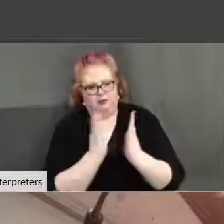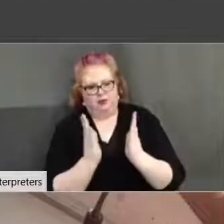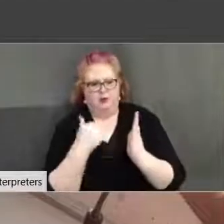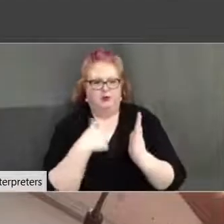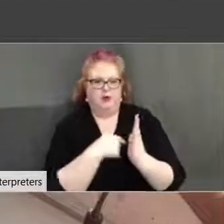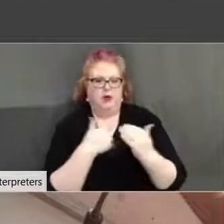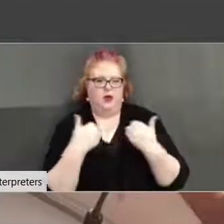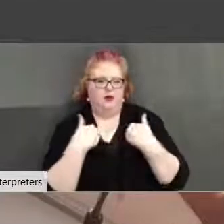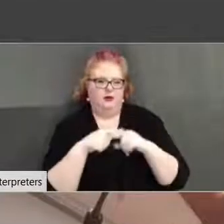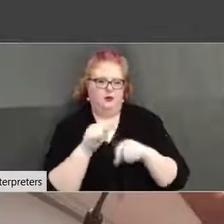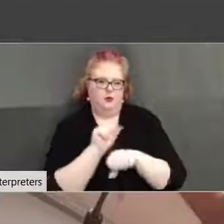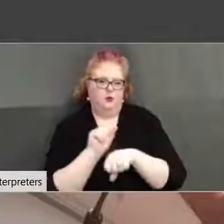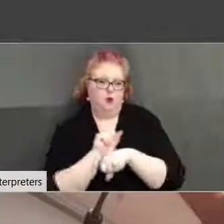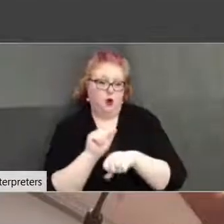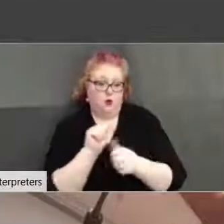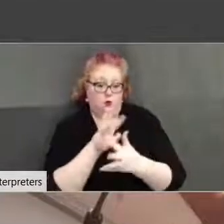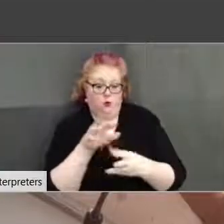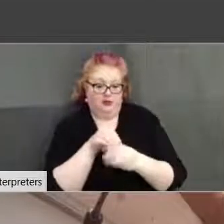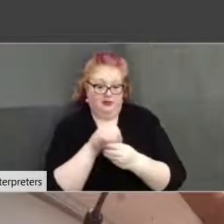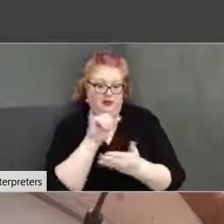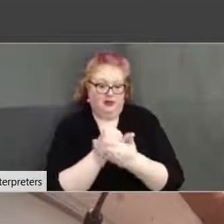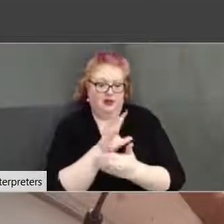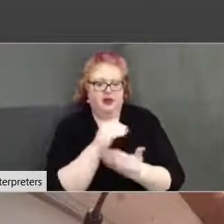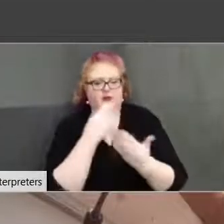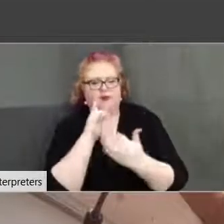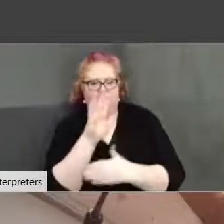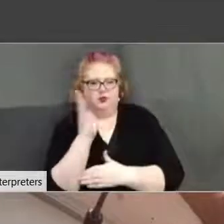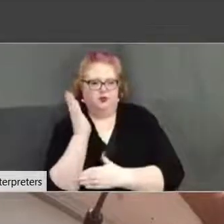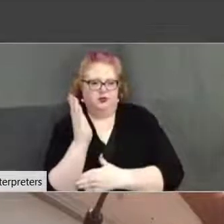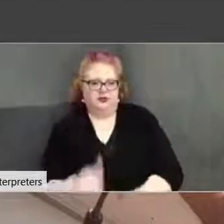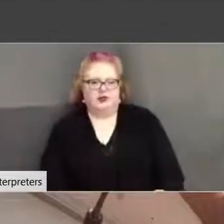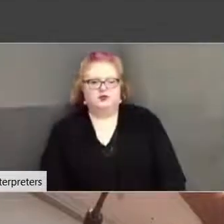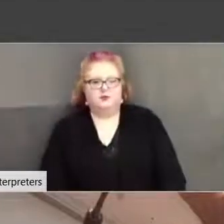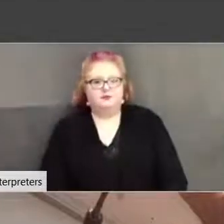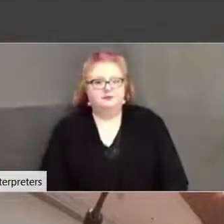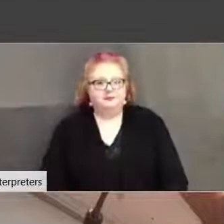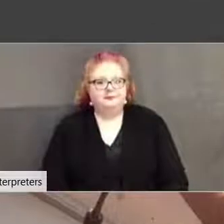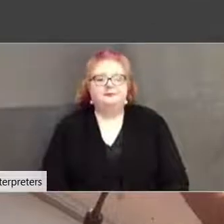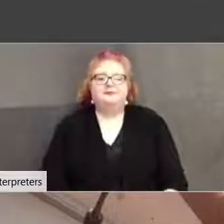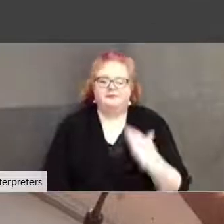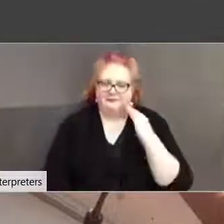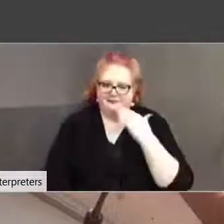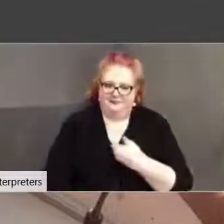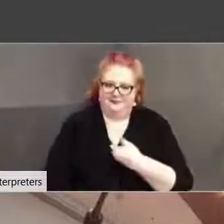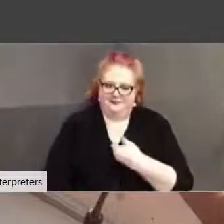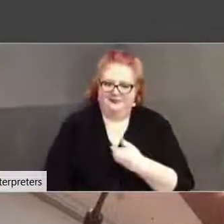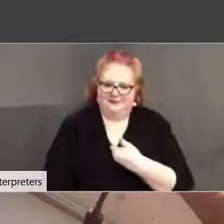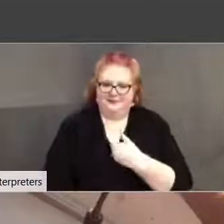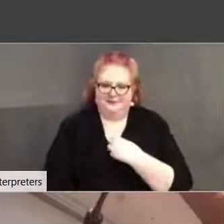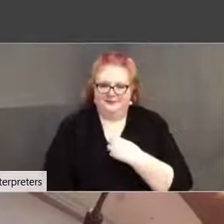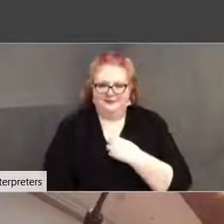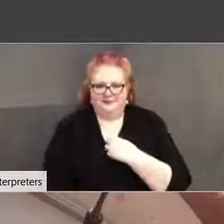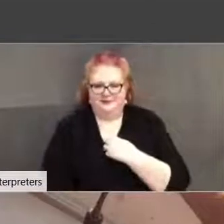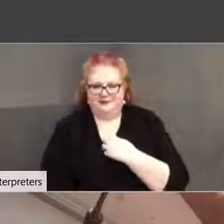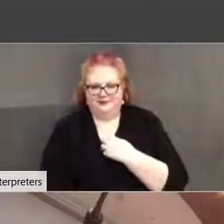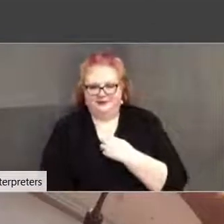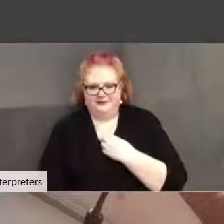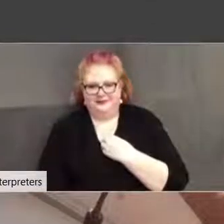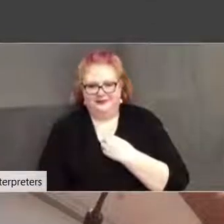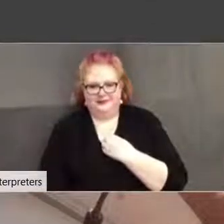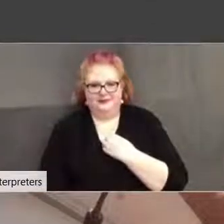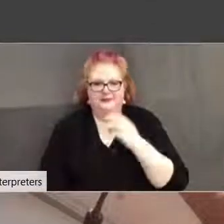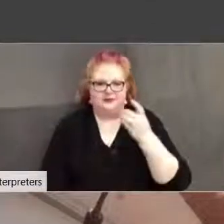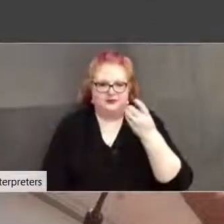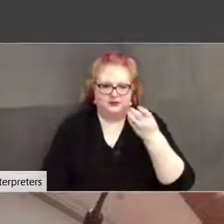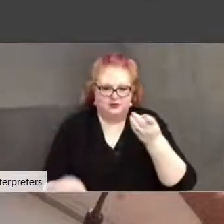your presentation today. You're welcome, Director Richardson. Thank you. Mayor, Director Wright. you